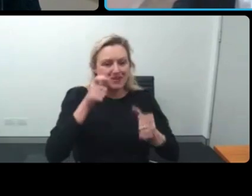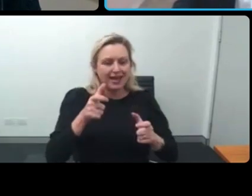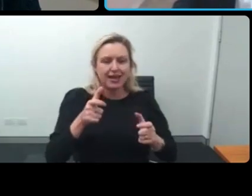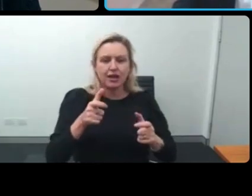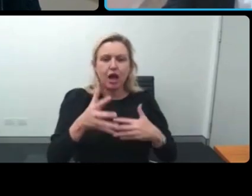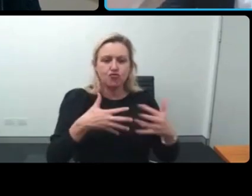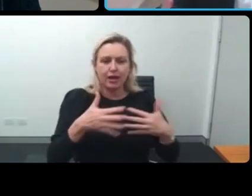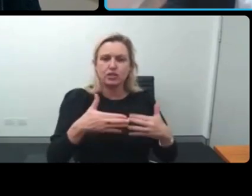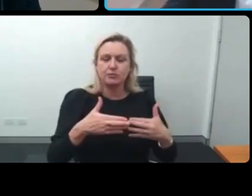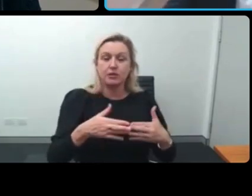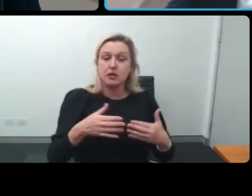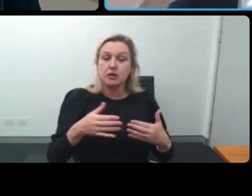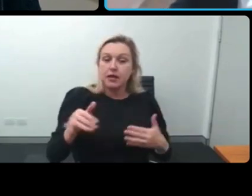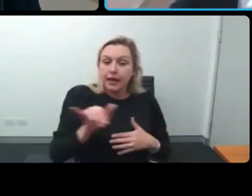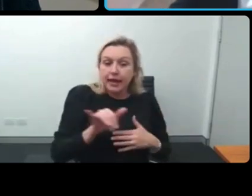with your